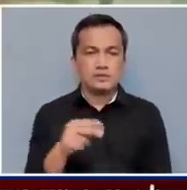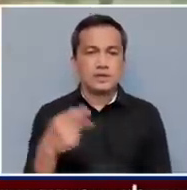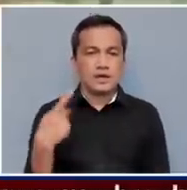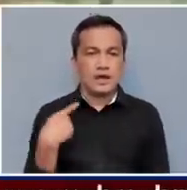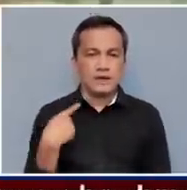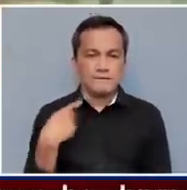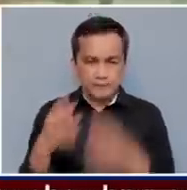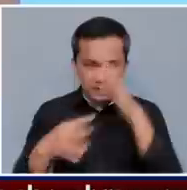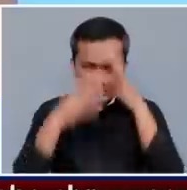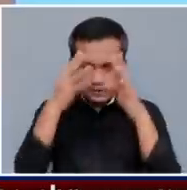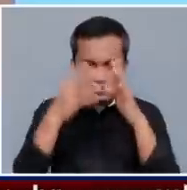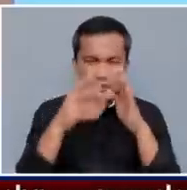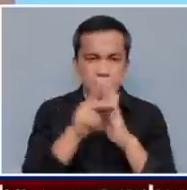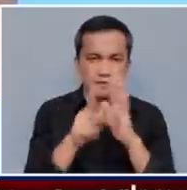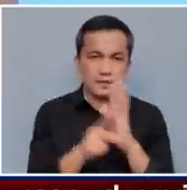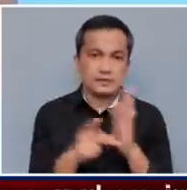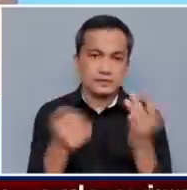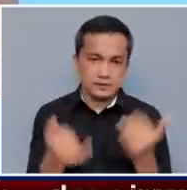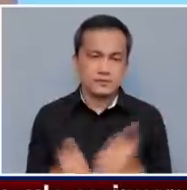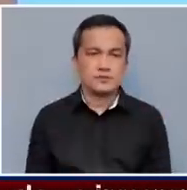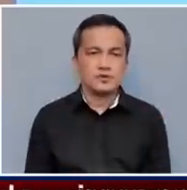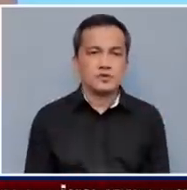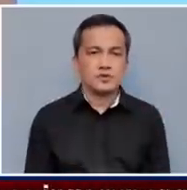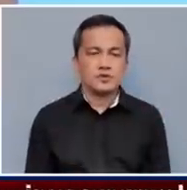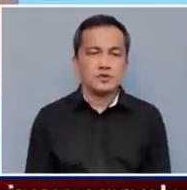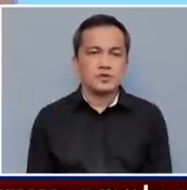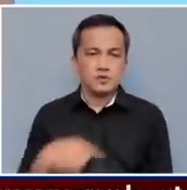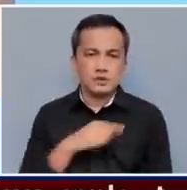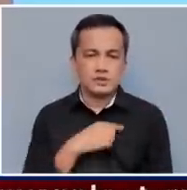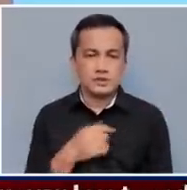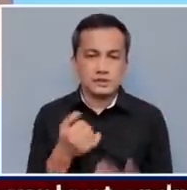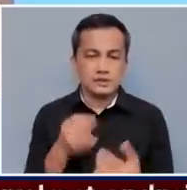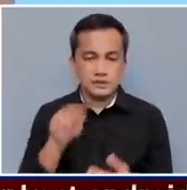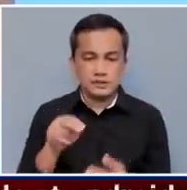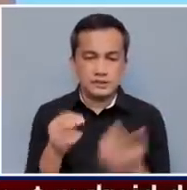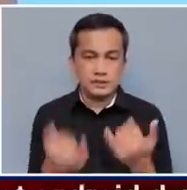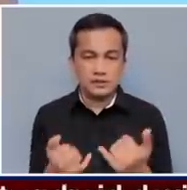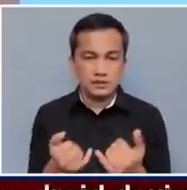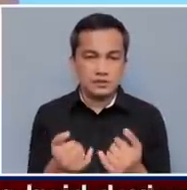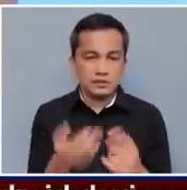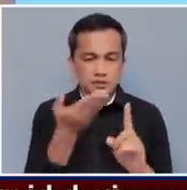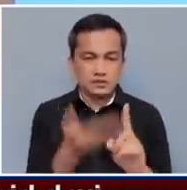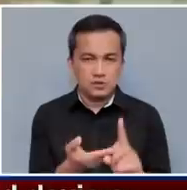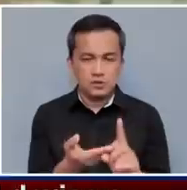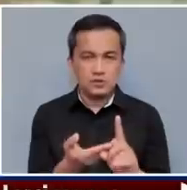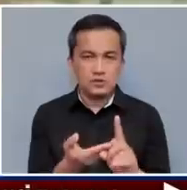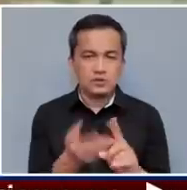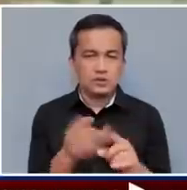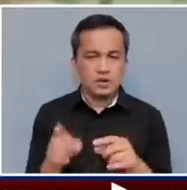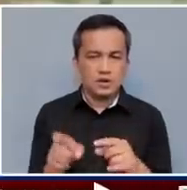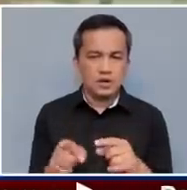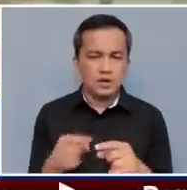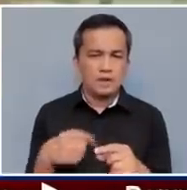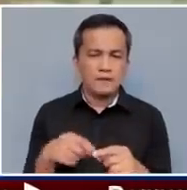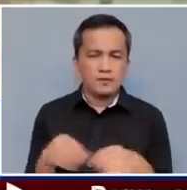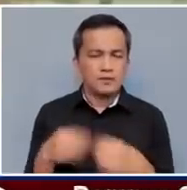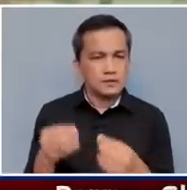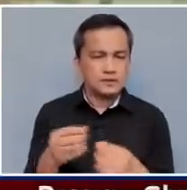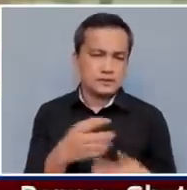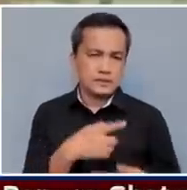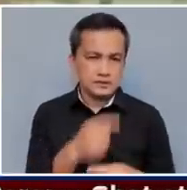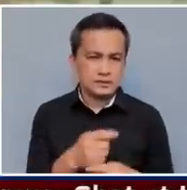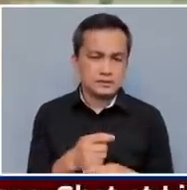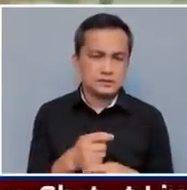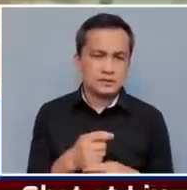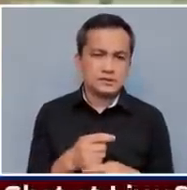innovative policies right now. We need right now someone who is who thinks out of the box. Our foreign and